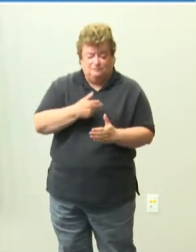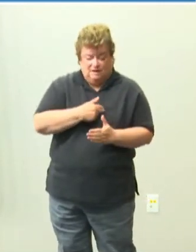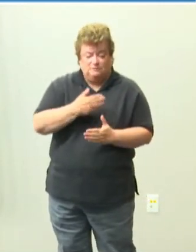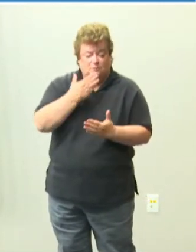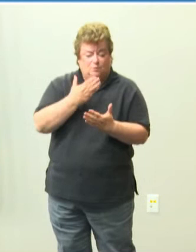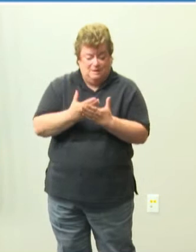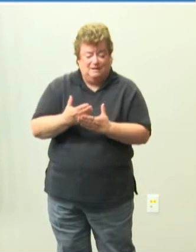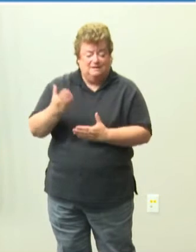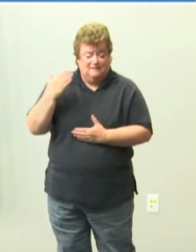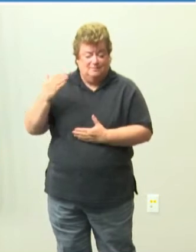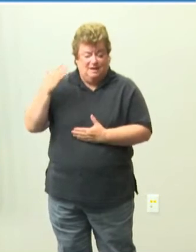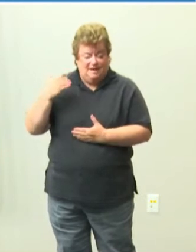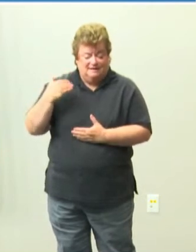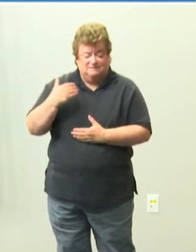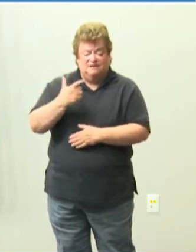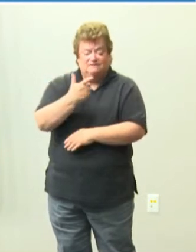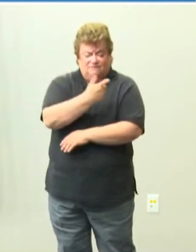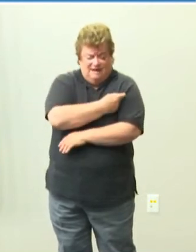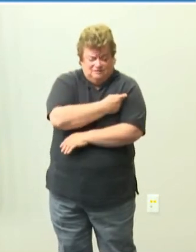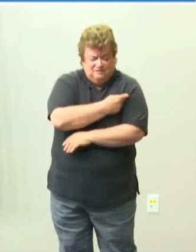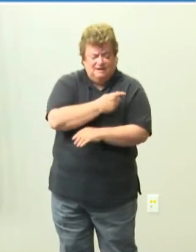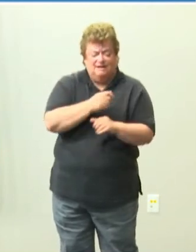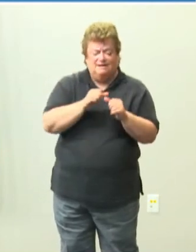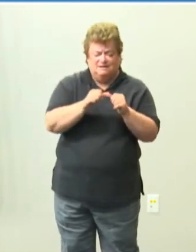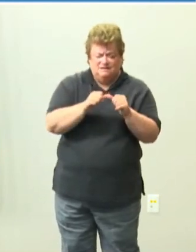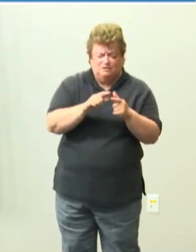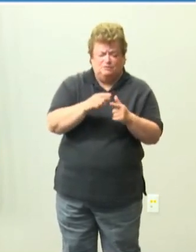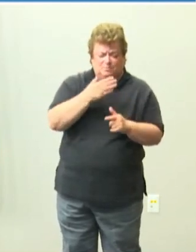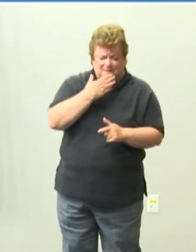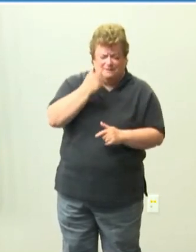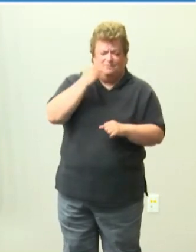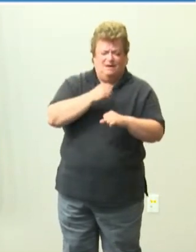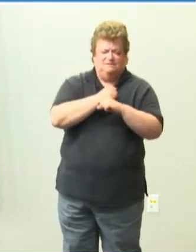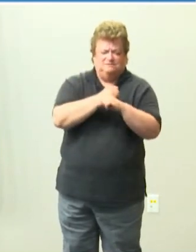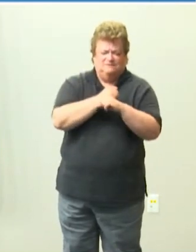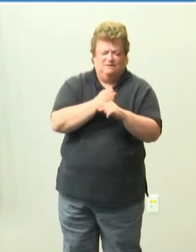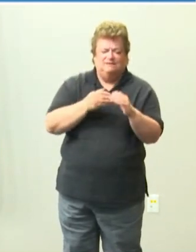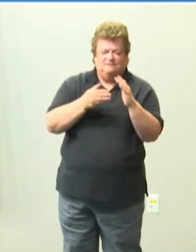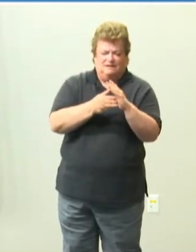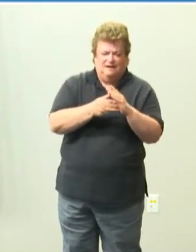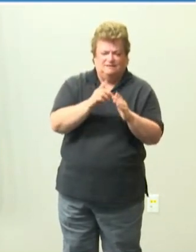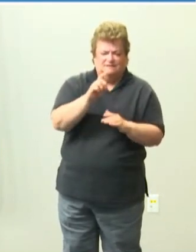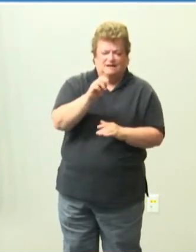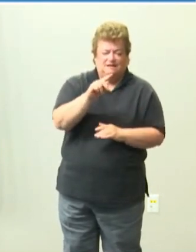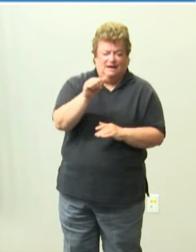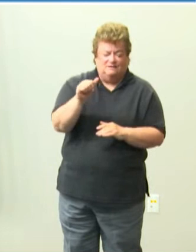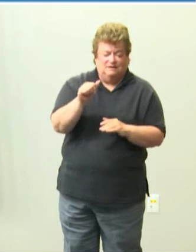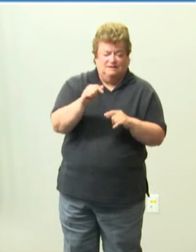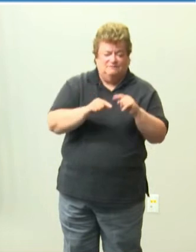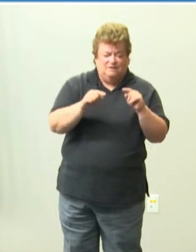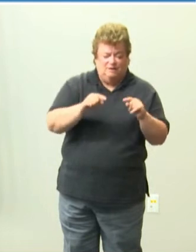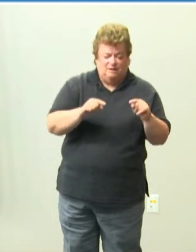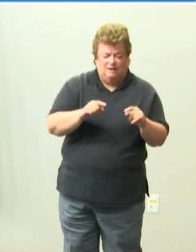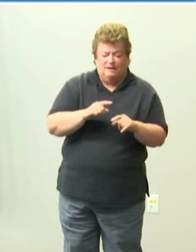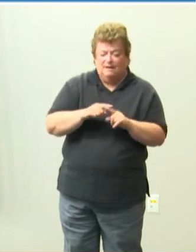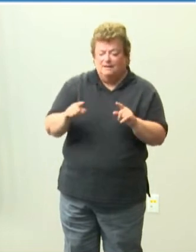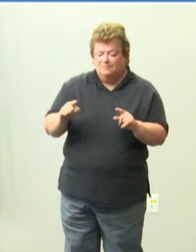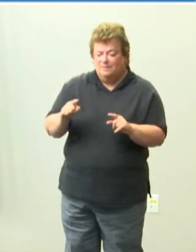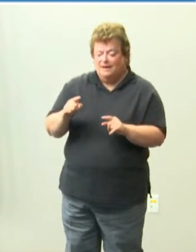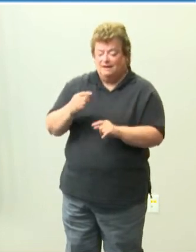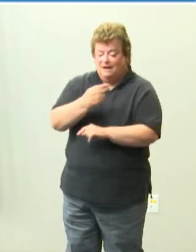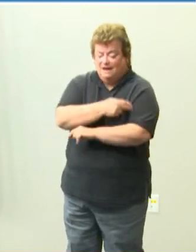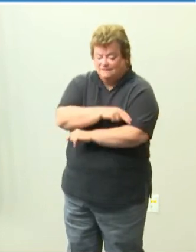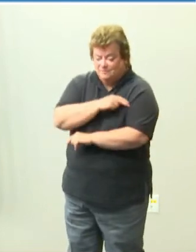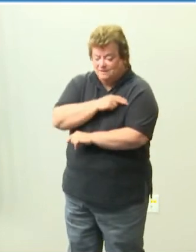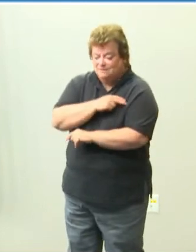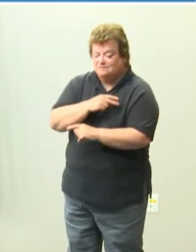Vaccination continues to be our best defense against the Delta variant. But as cases, hospitalizations, and